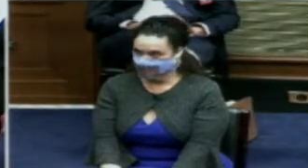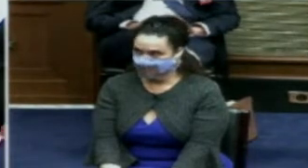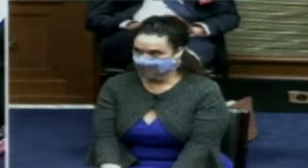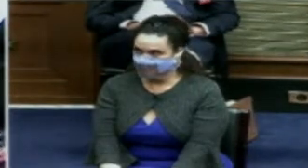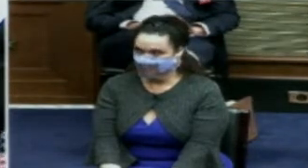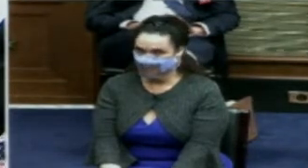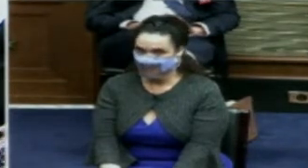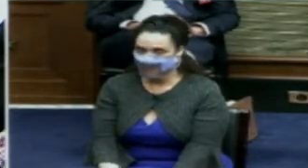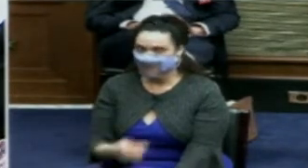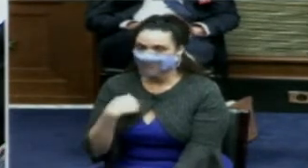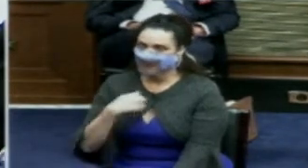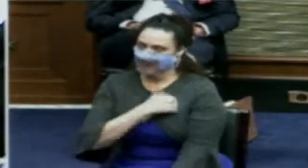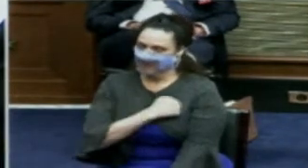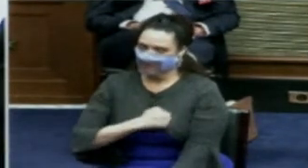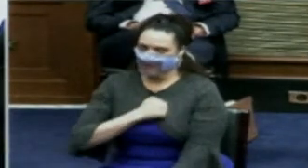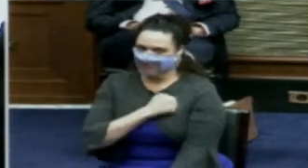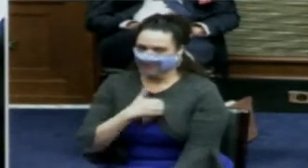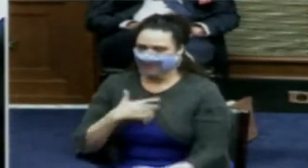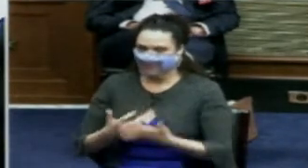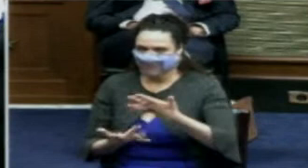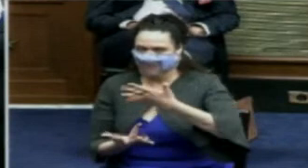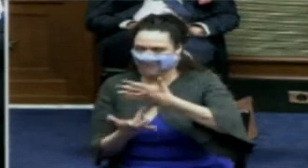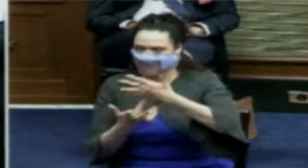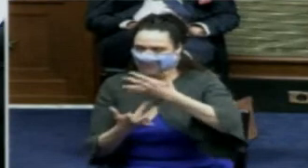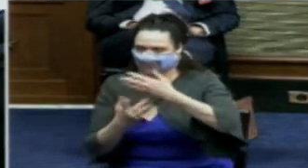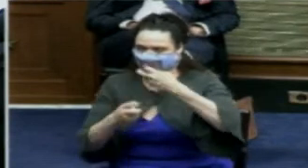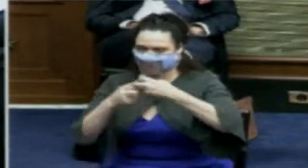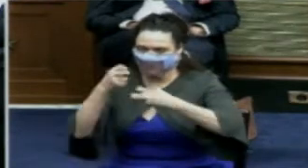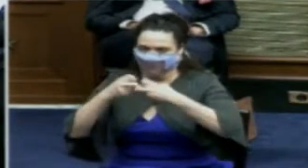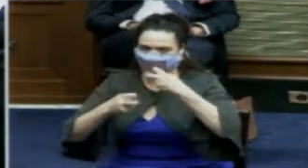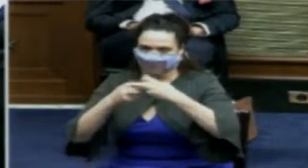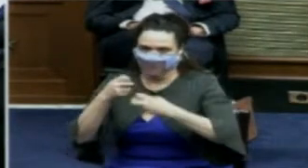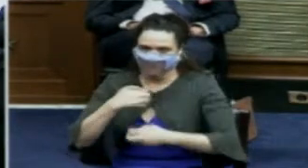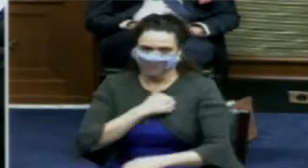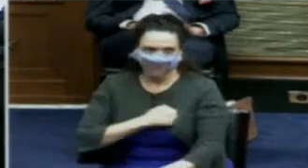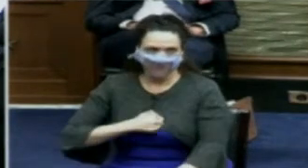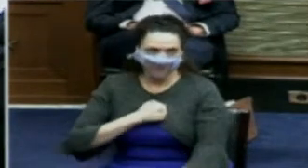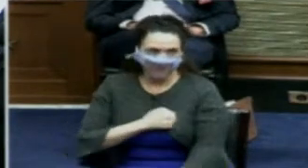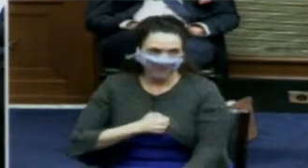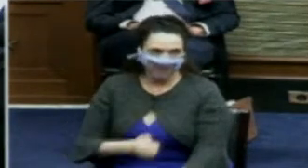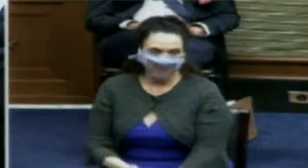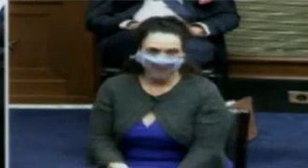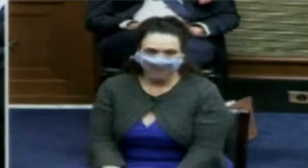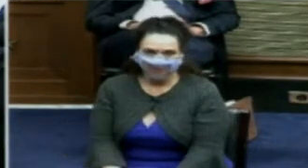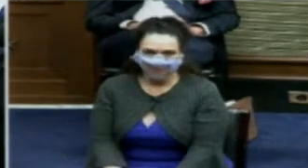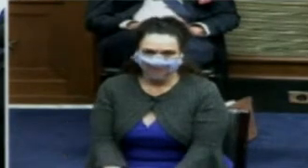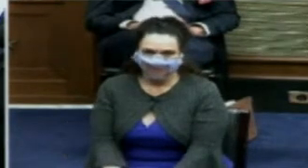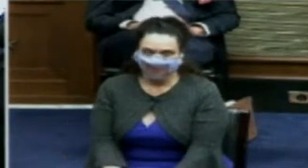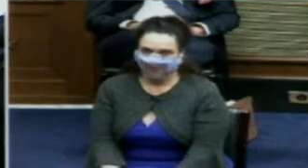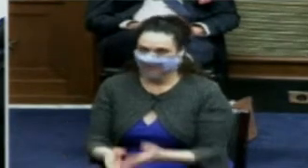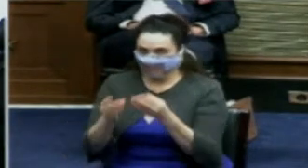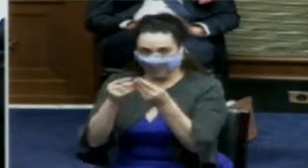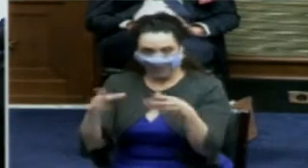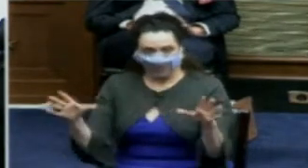We apologize. We're having technical difficulties. They have lost communication.